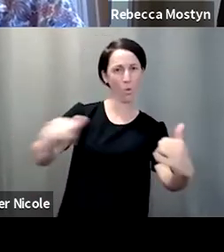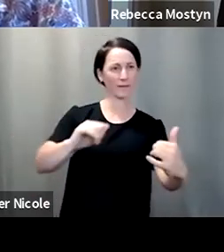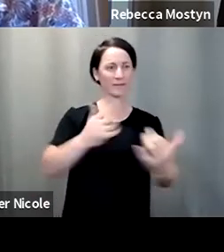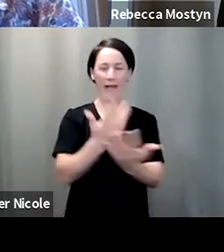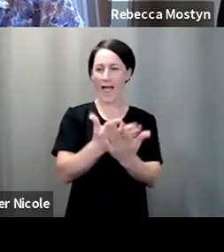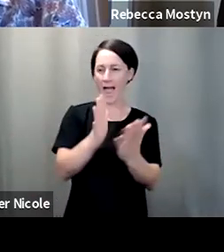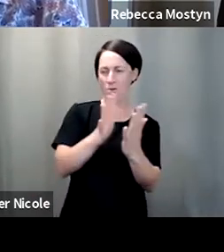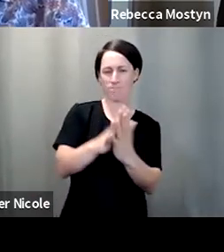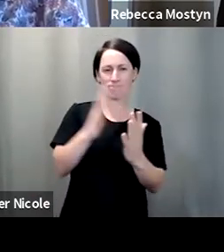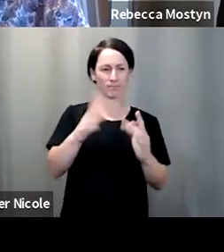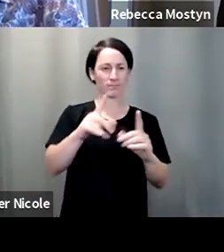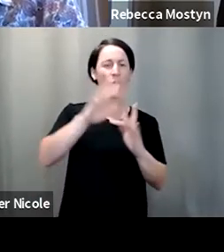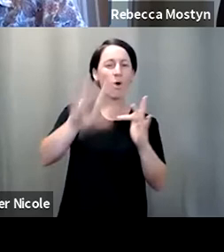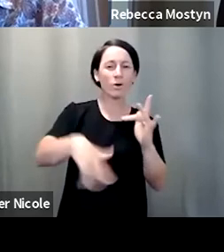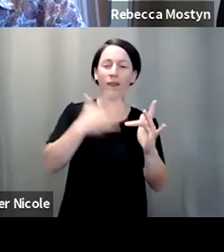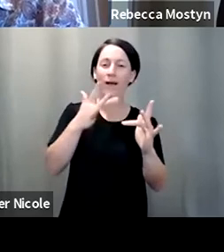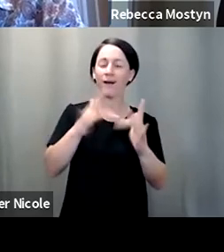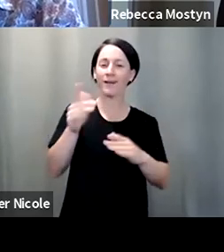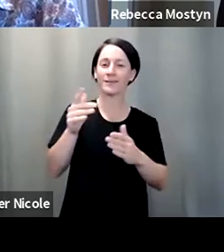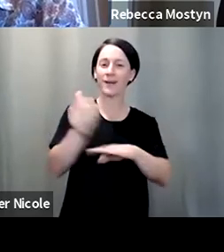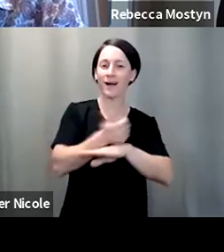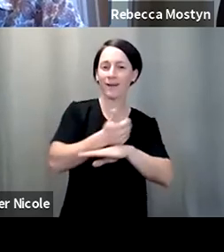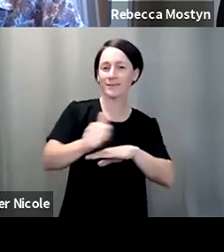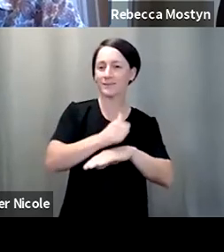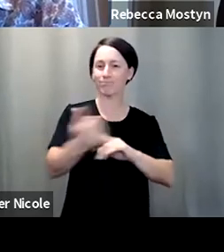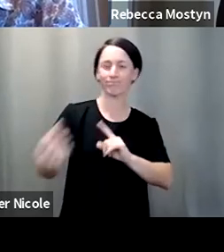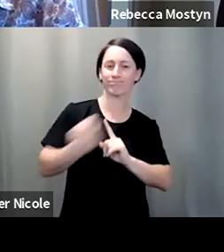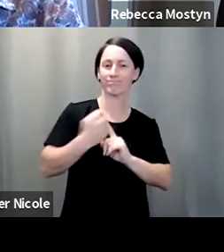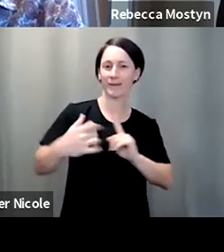life, kind of, you know, through the medium and long-term.